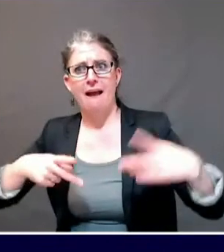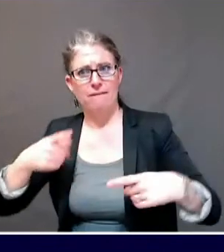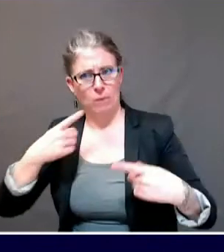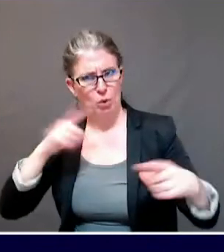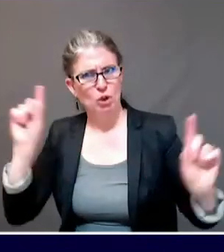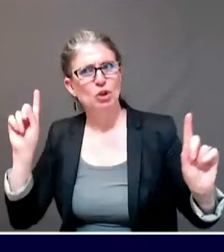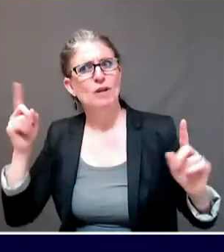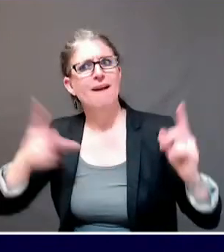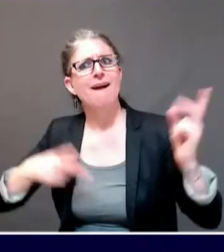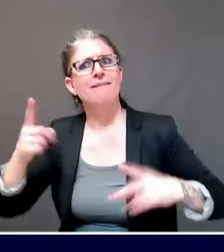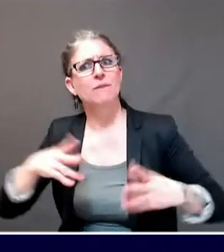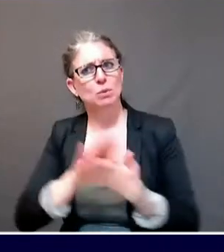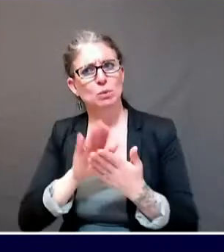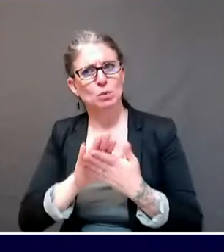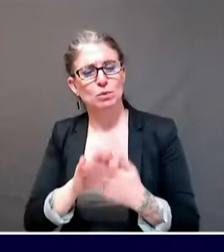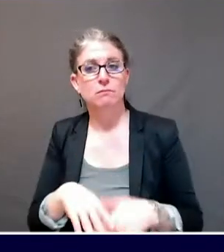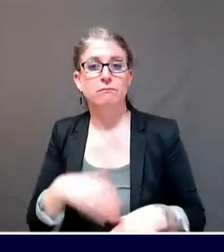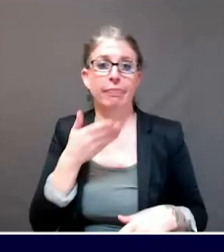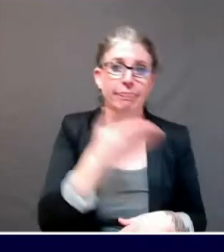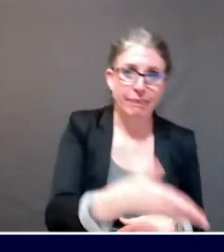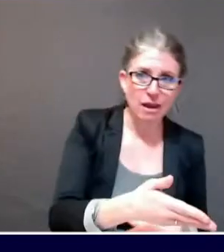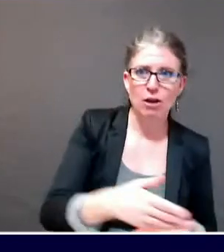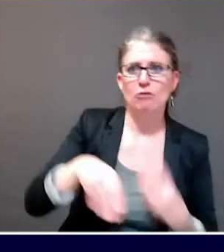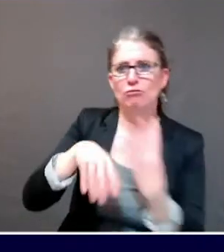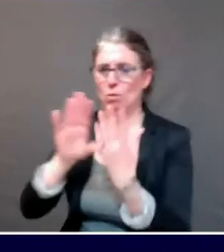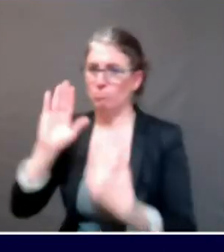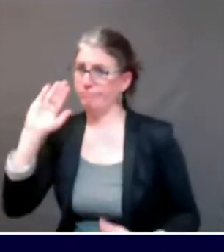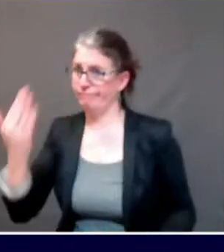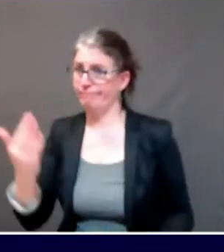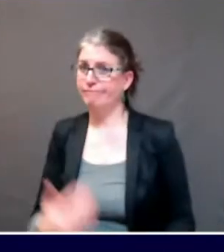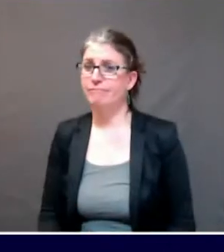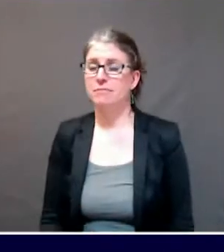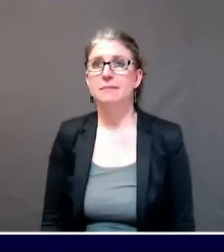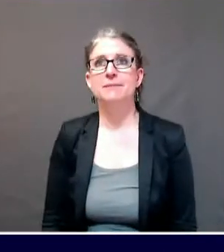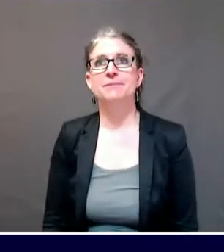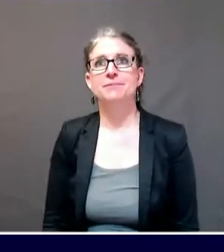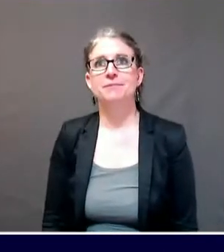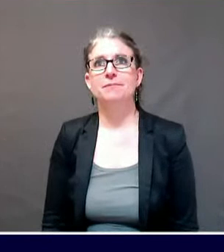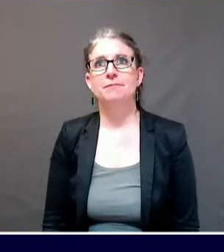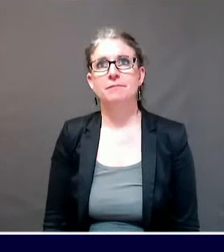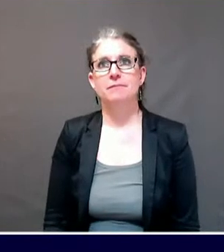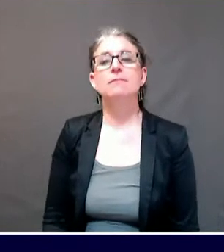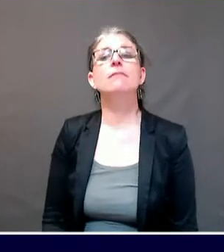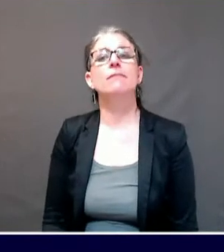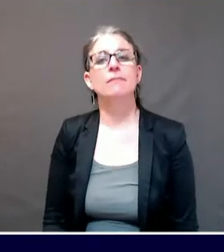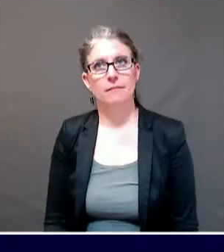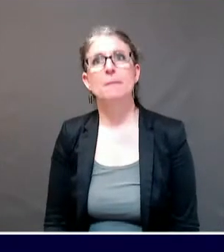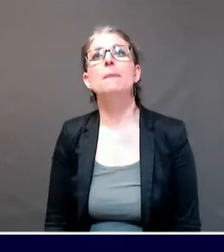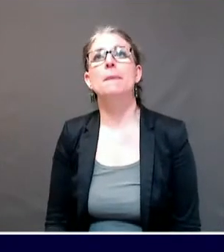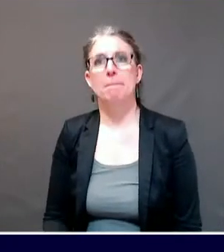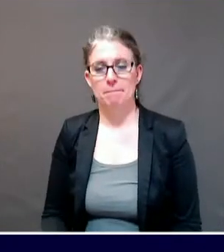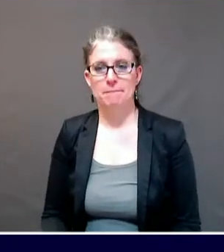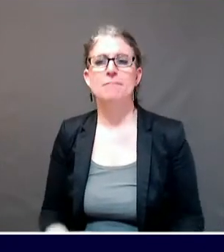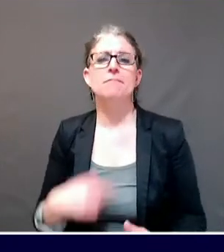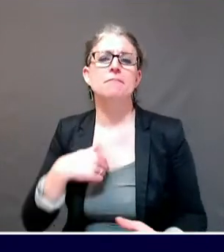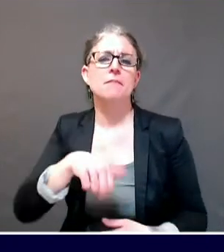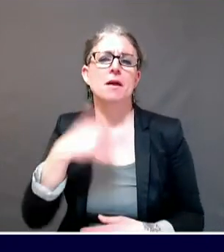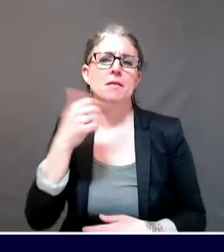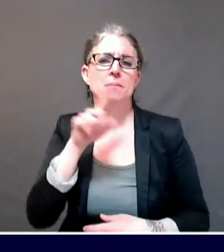have separate questions. We're getting viewers contacting us wondering